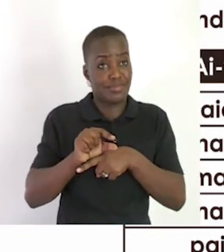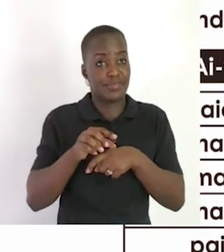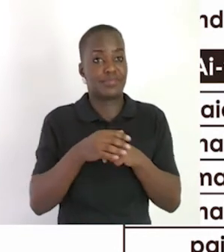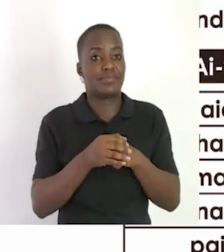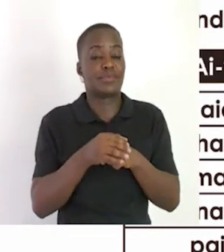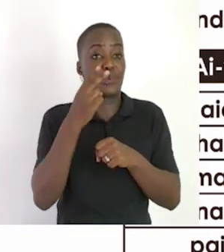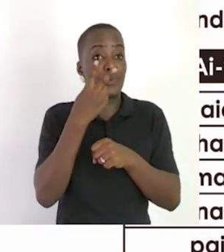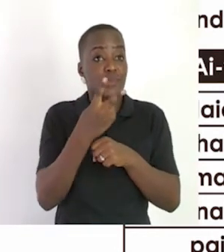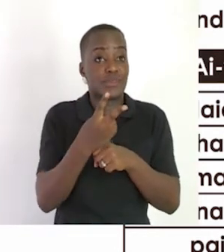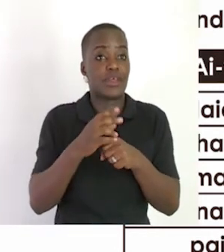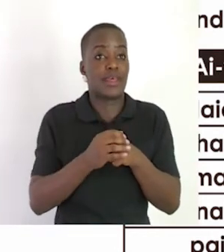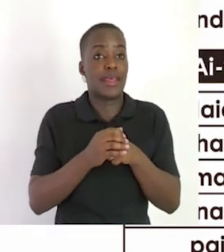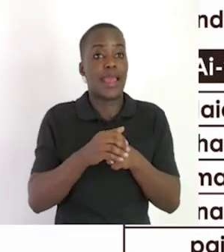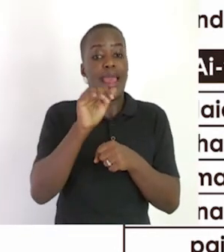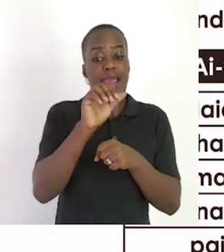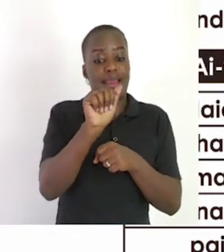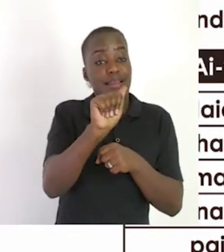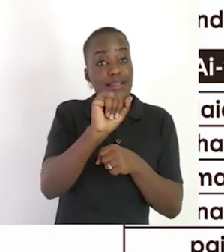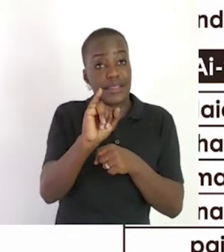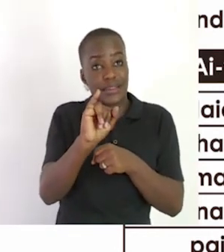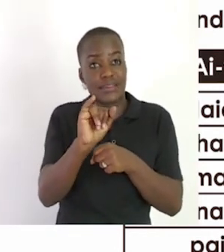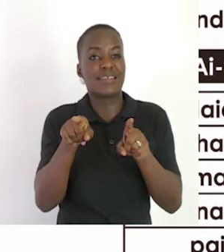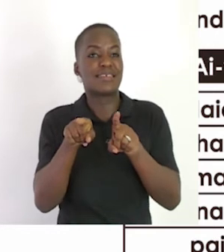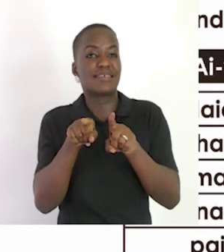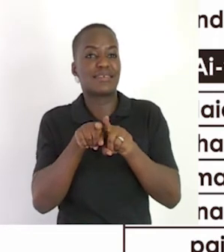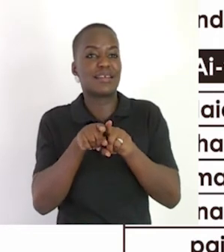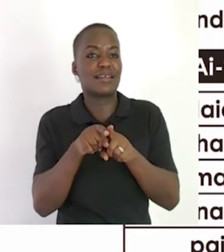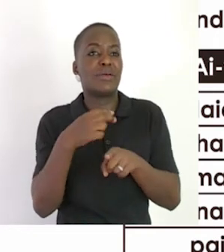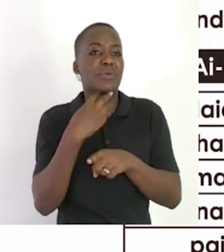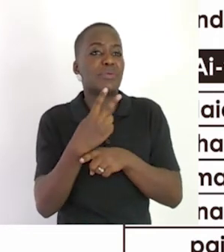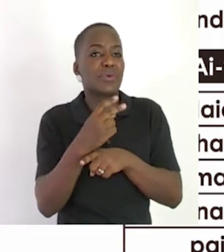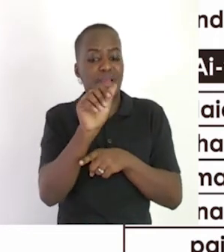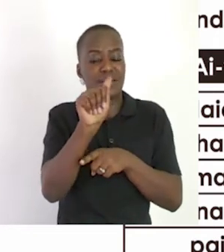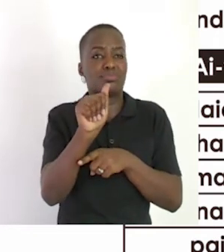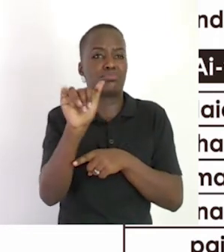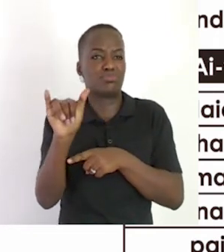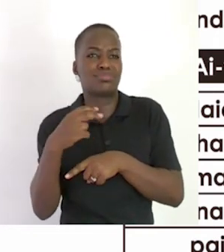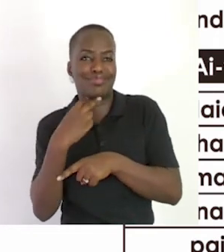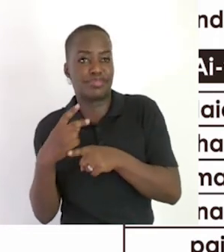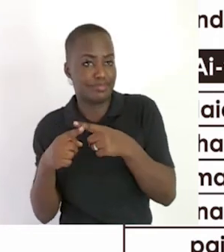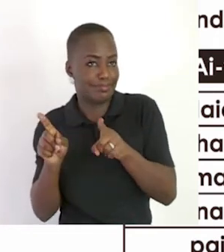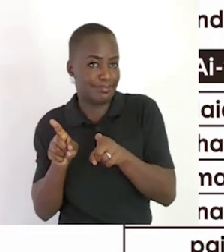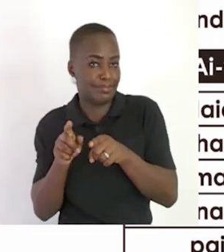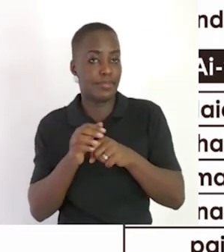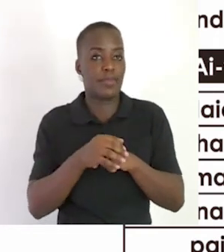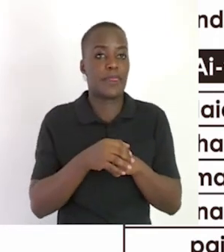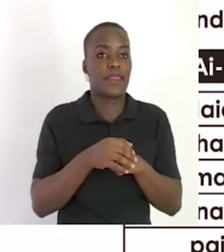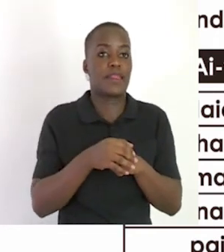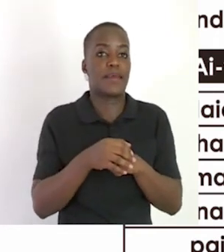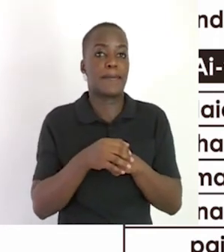We say A as an AY sound, AY sound. That is